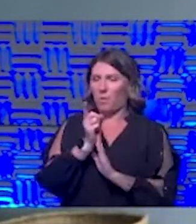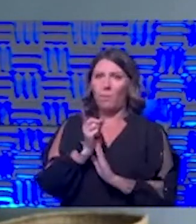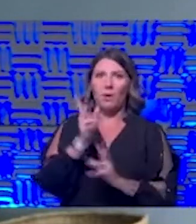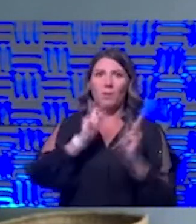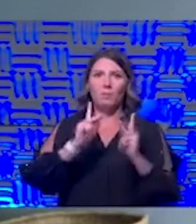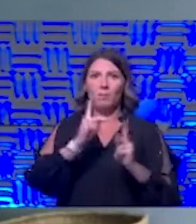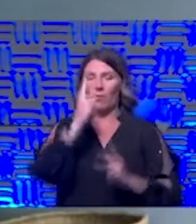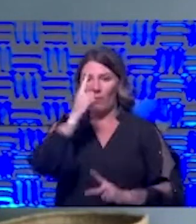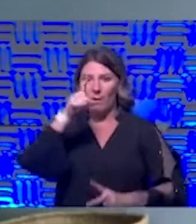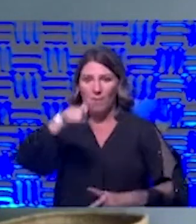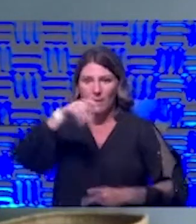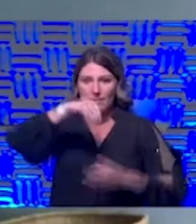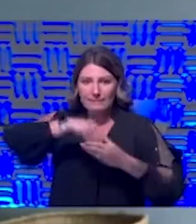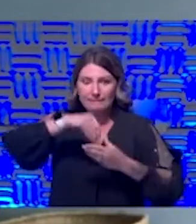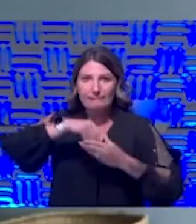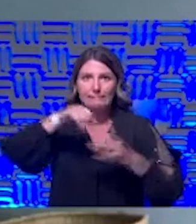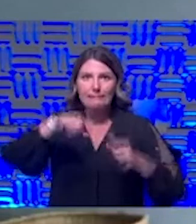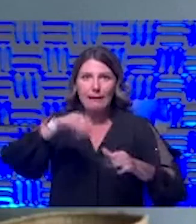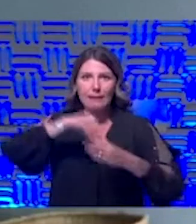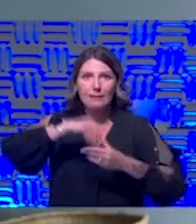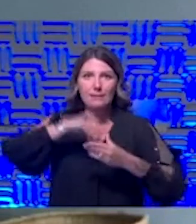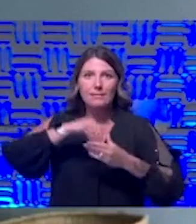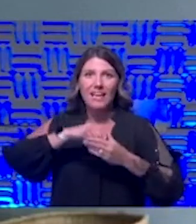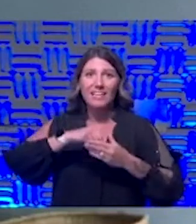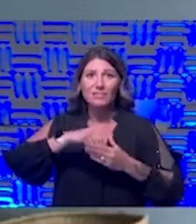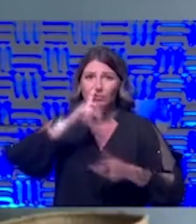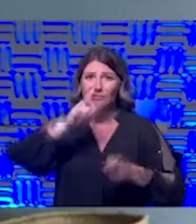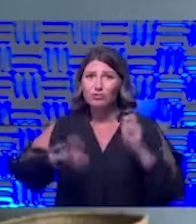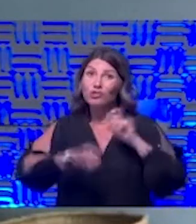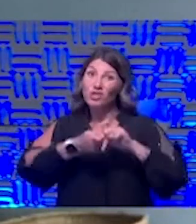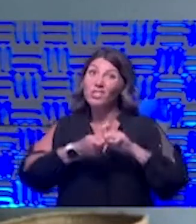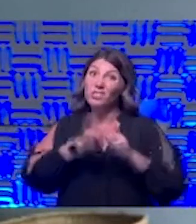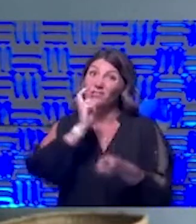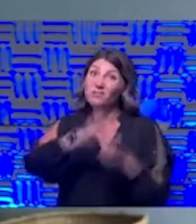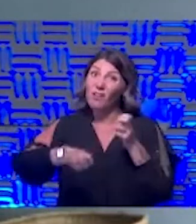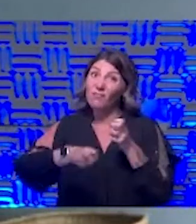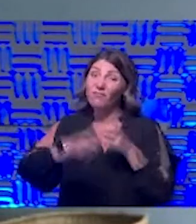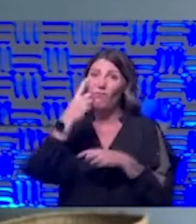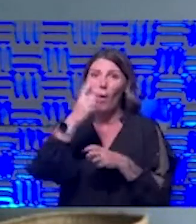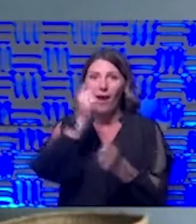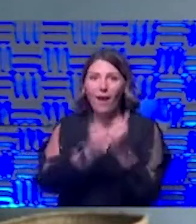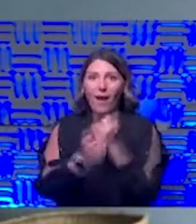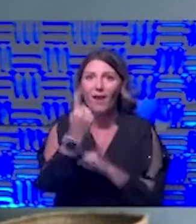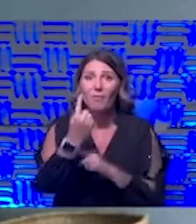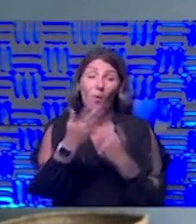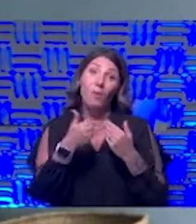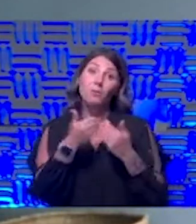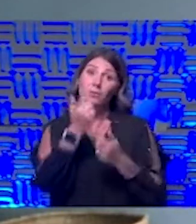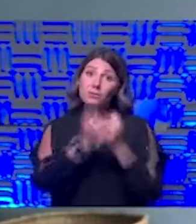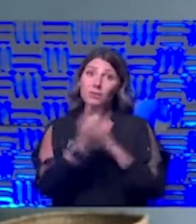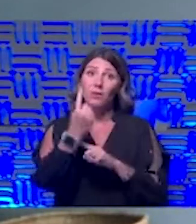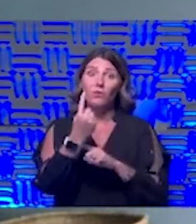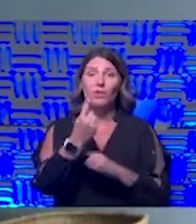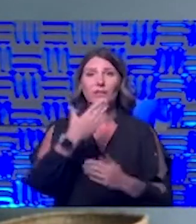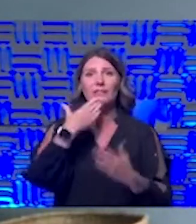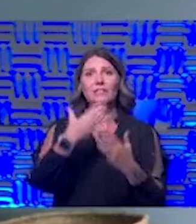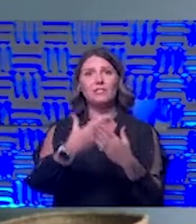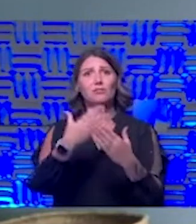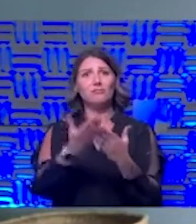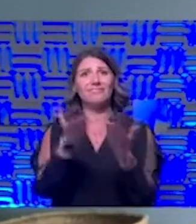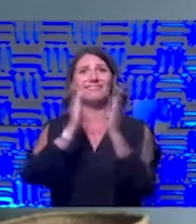people. So this is tricky territory for almost everybody. And it's good to seek